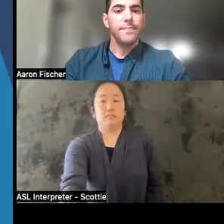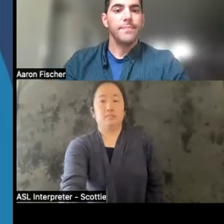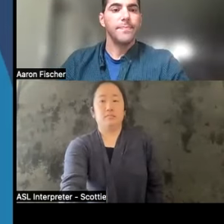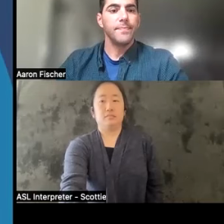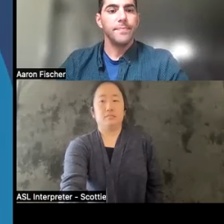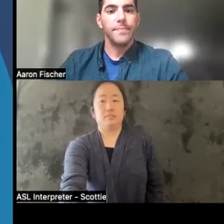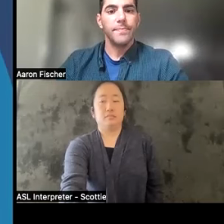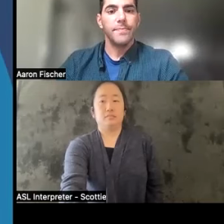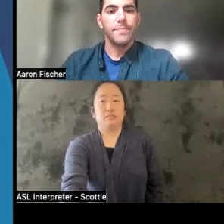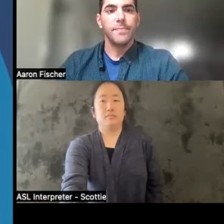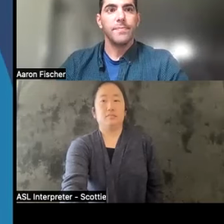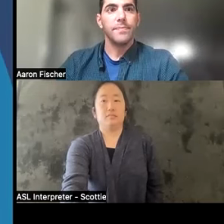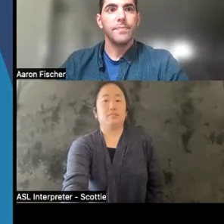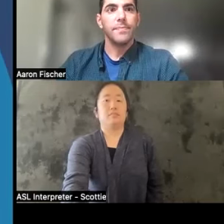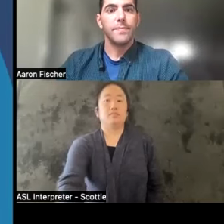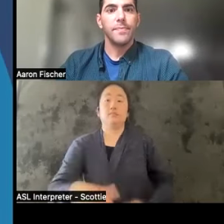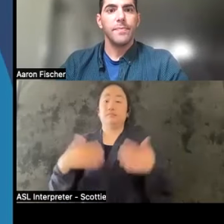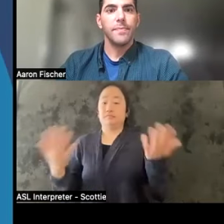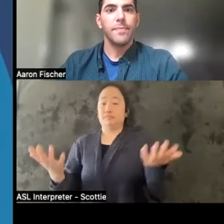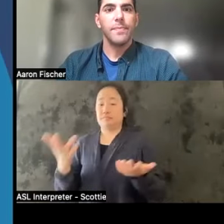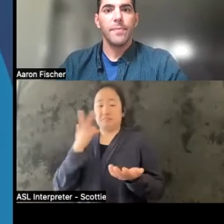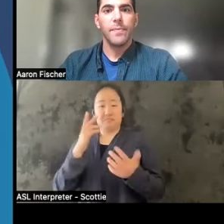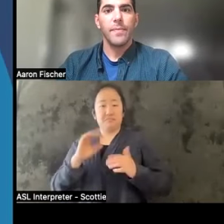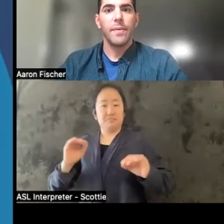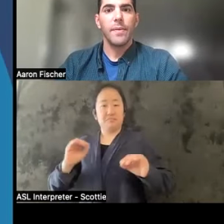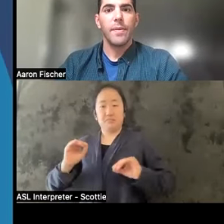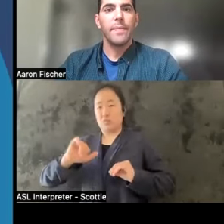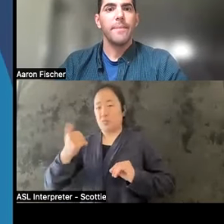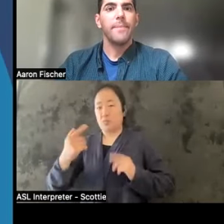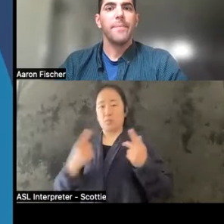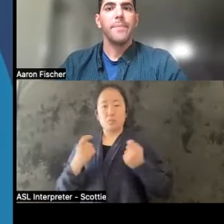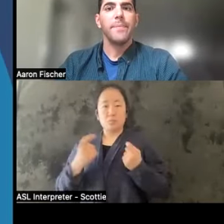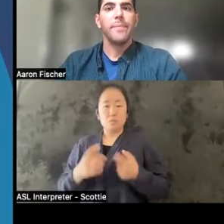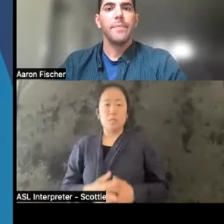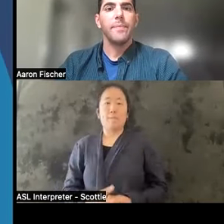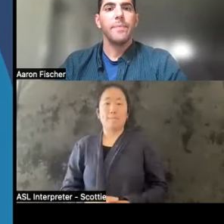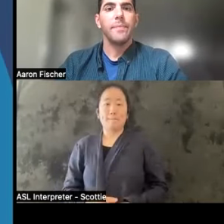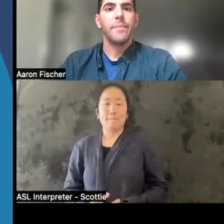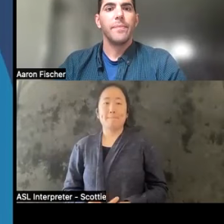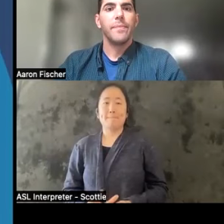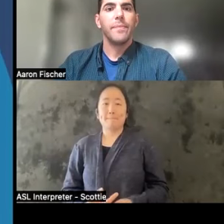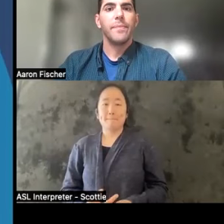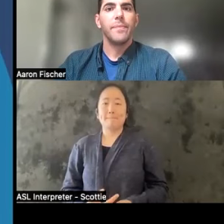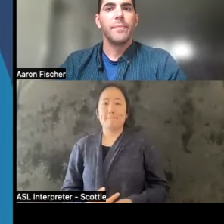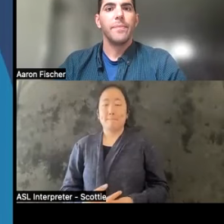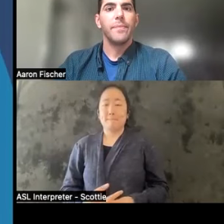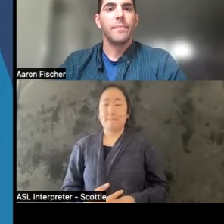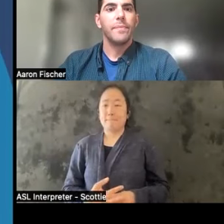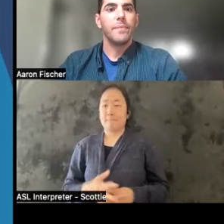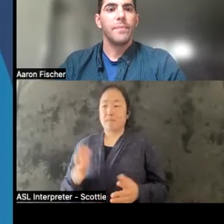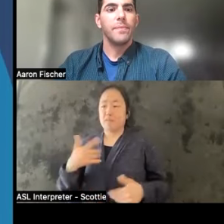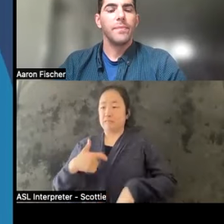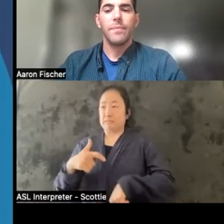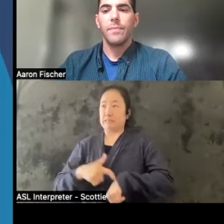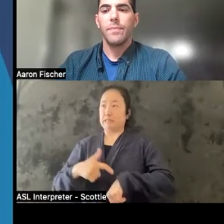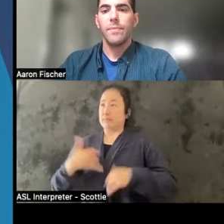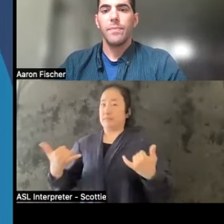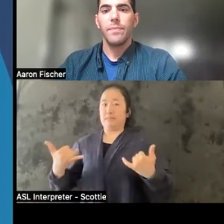Well, I don't see any other questions. And so want to keep us on time. We are at